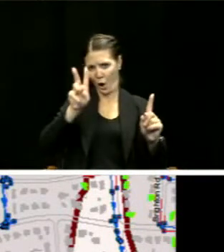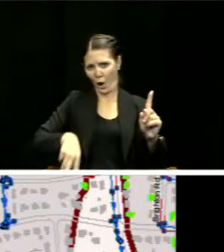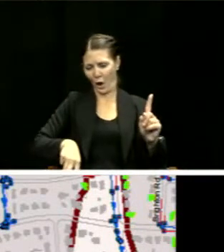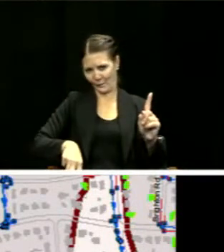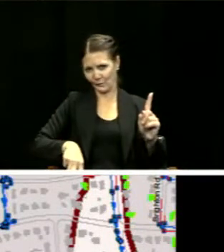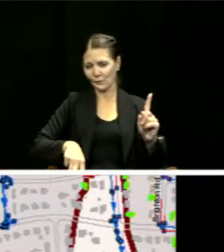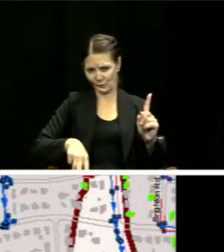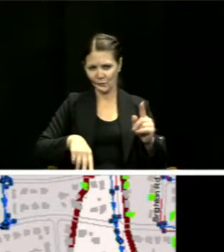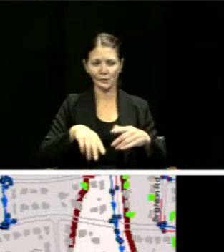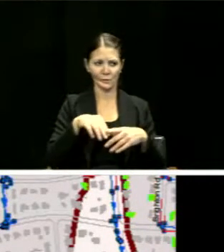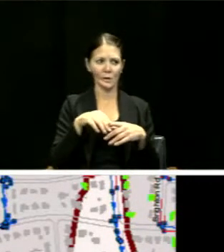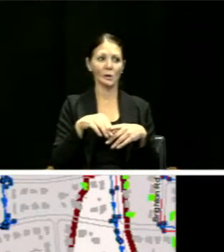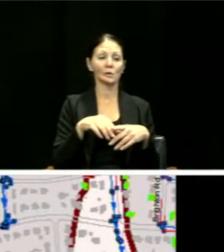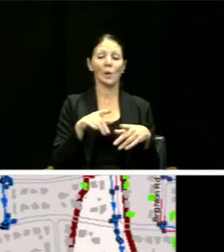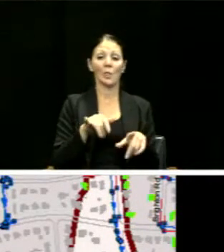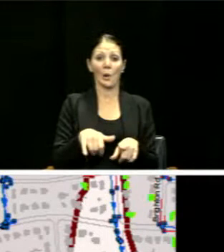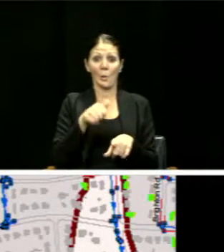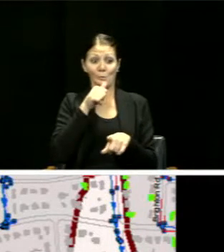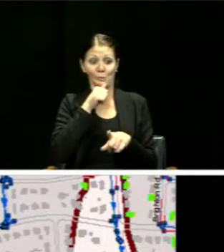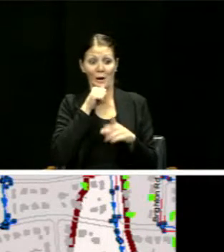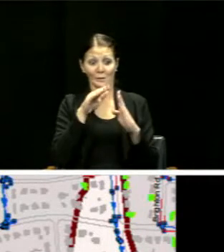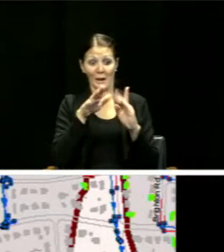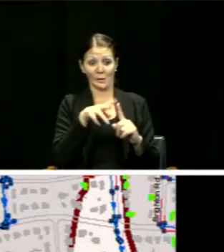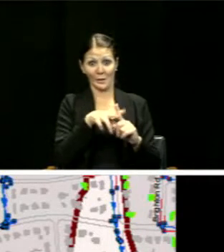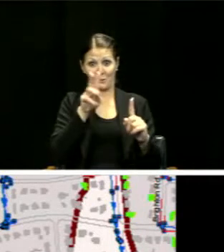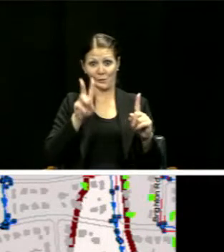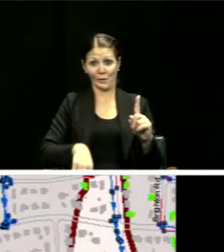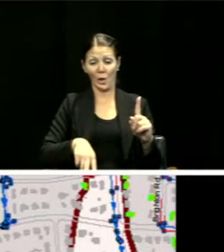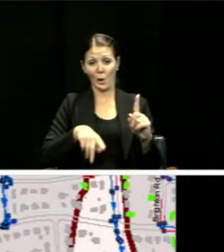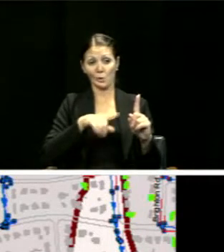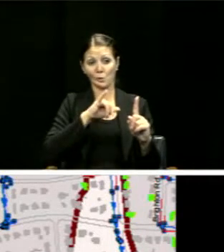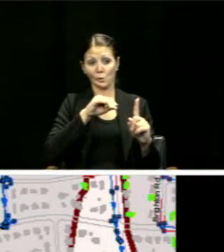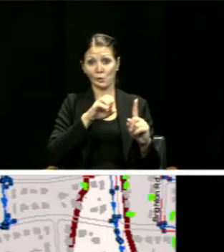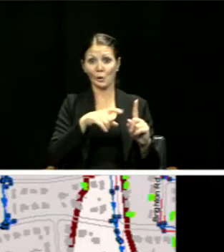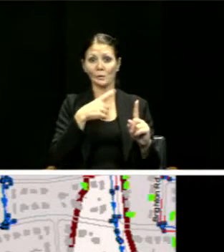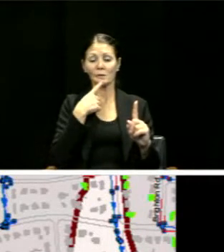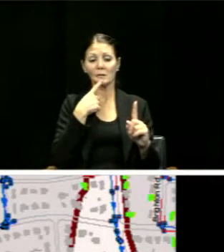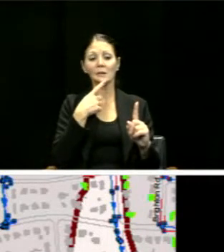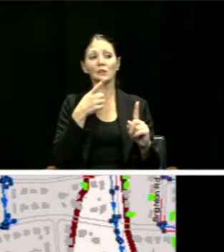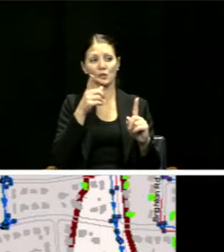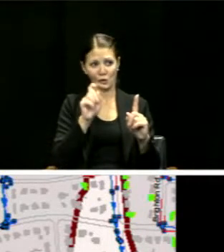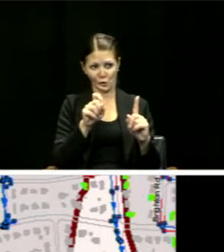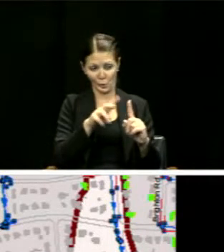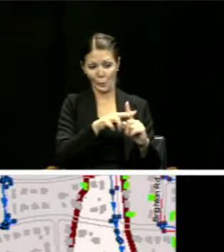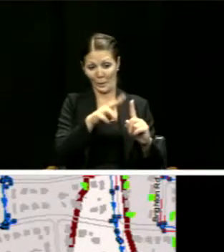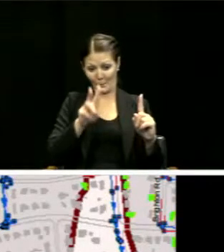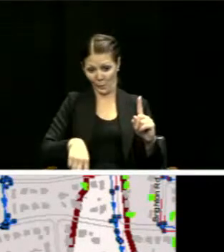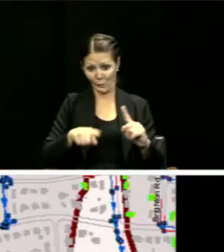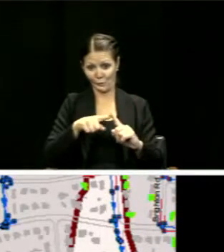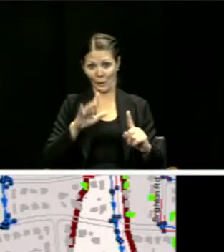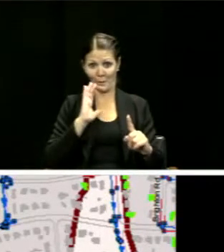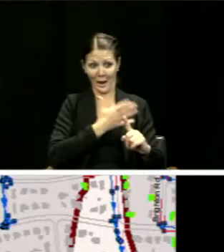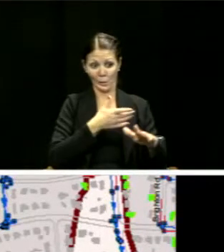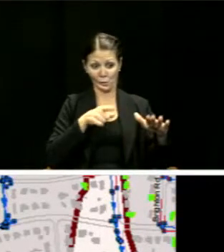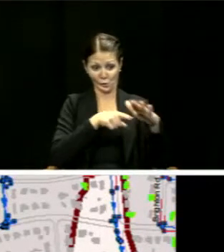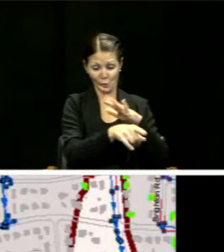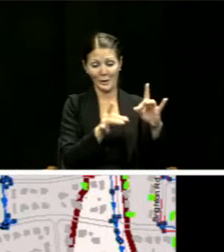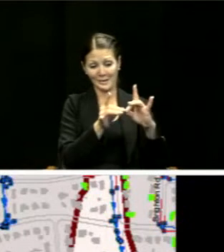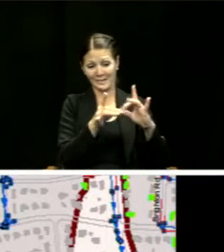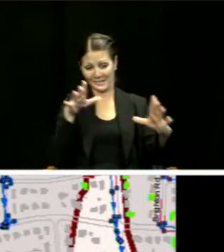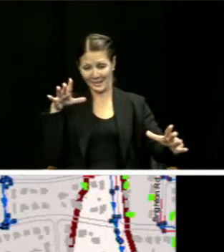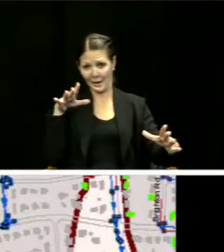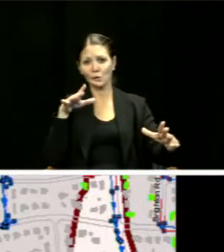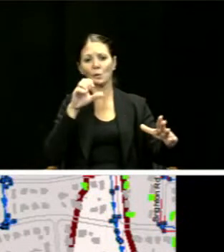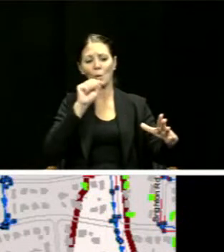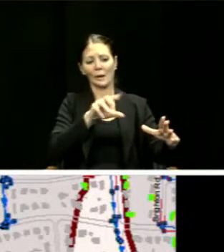And so the private inflows should, as Joe explained, be removed from the sewer and disconnected so that it can be connected to